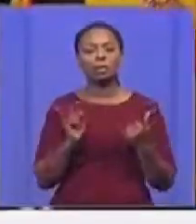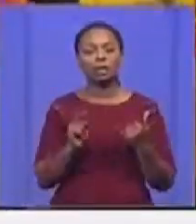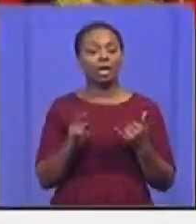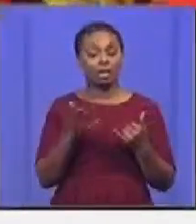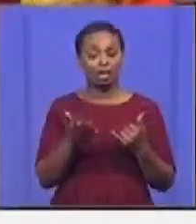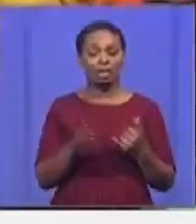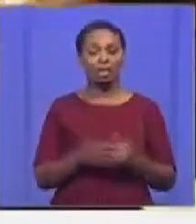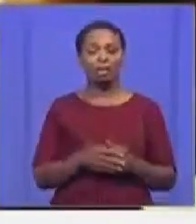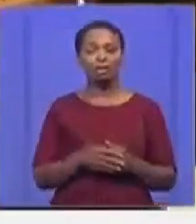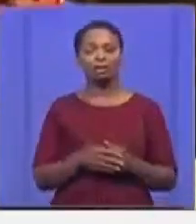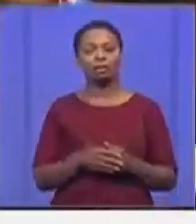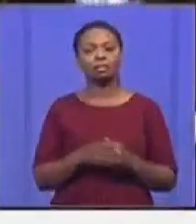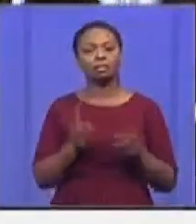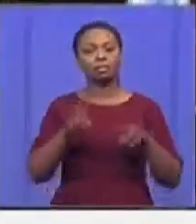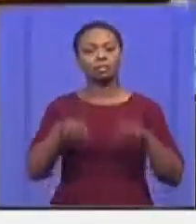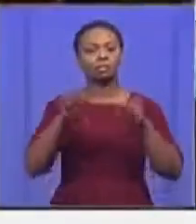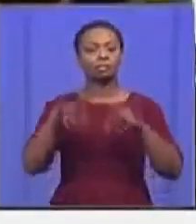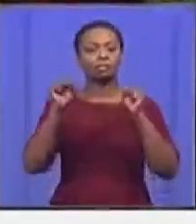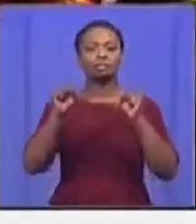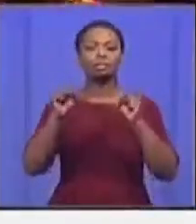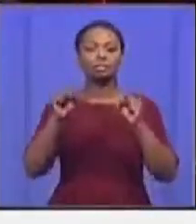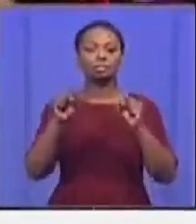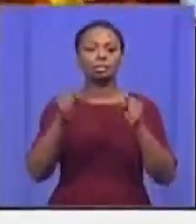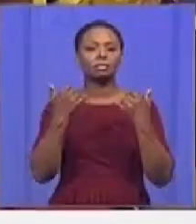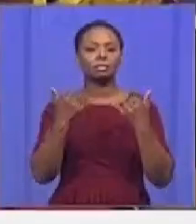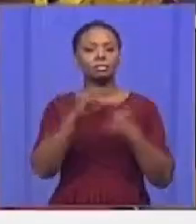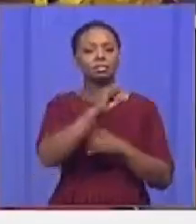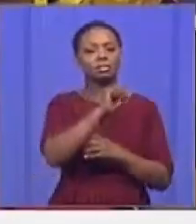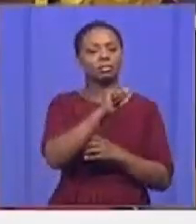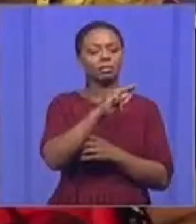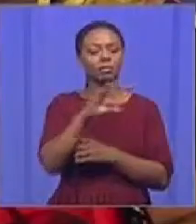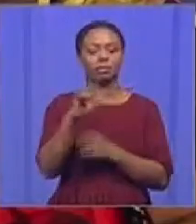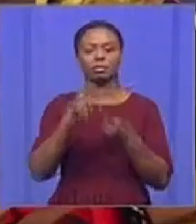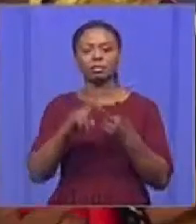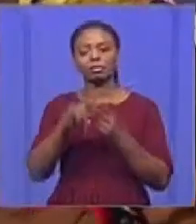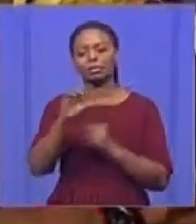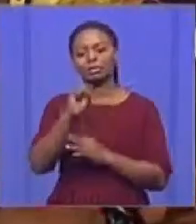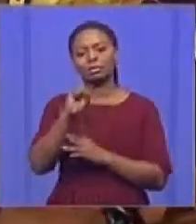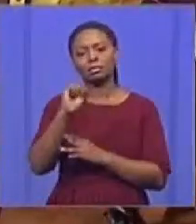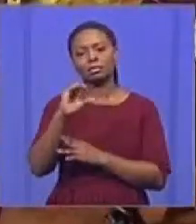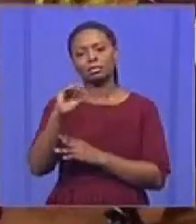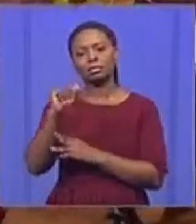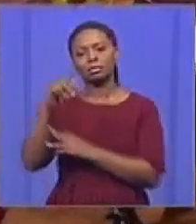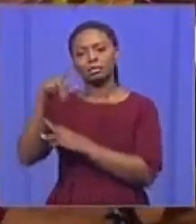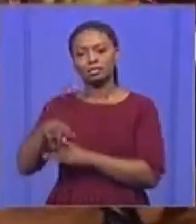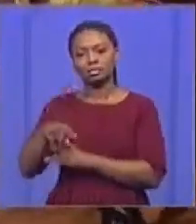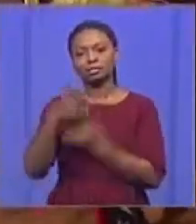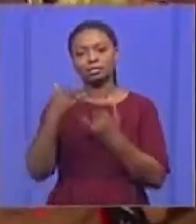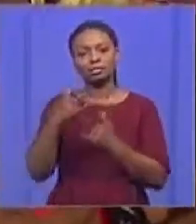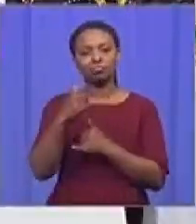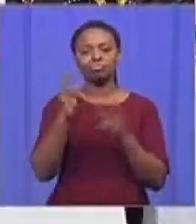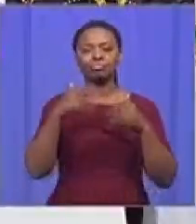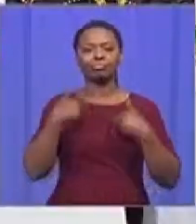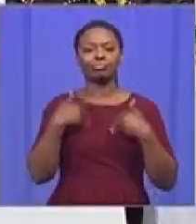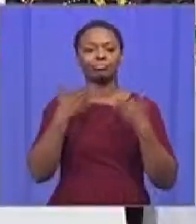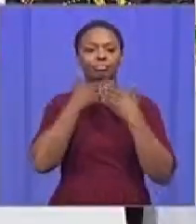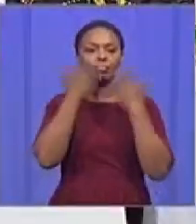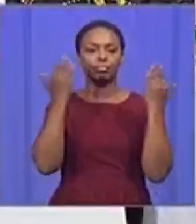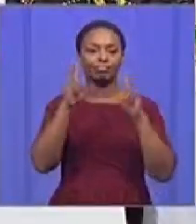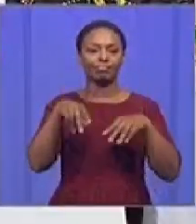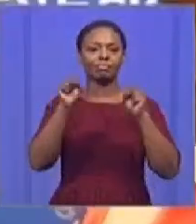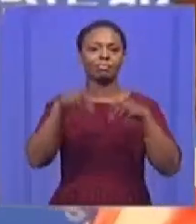go fedisa kgaogo ya motlakase. ANC le SABC ga ba khotsofadwe ke tiragatso ya motlakase le go kgaolwa gaona